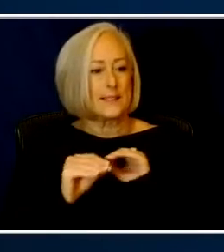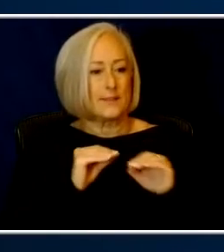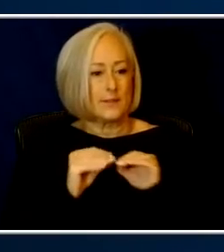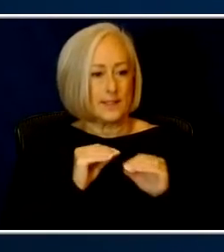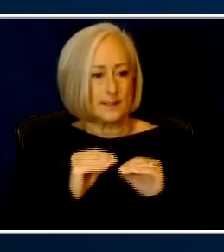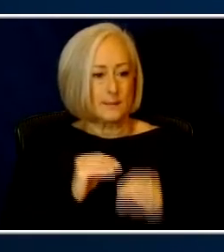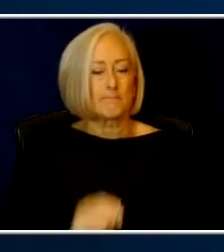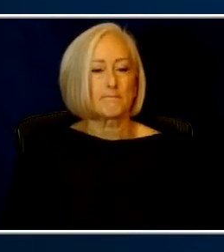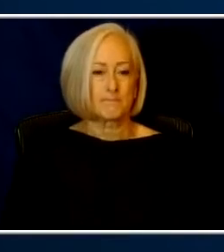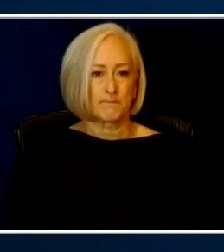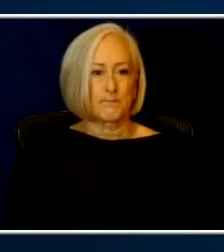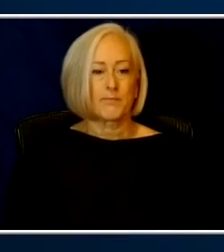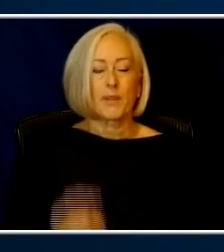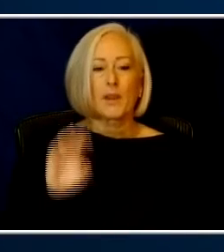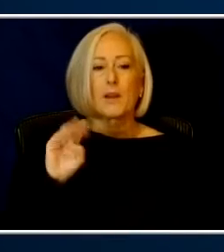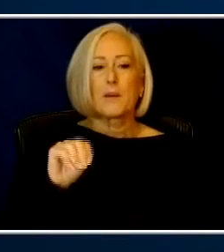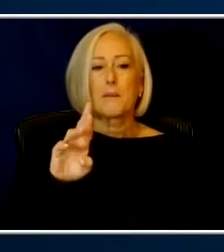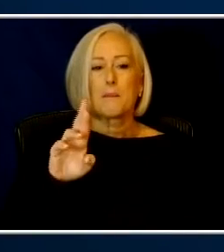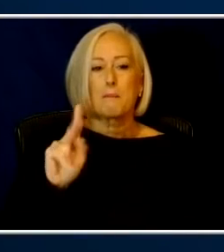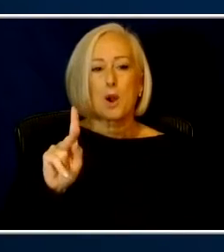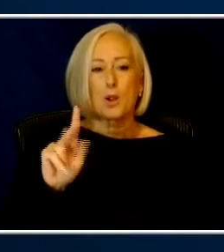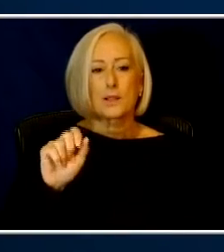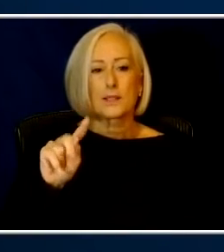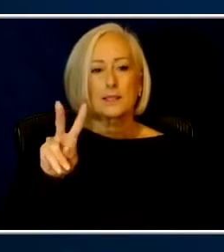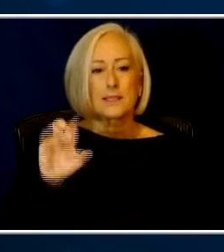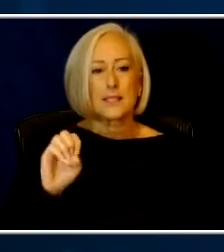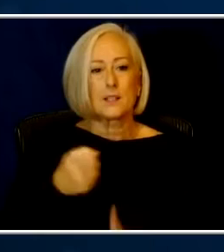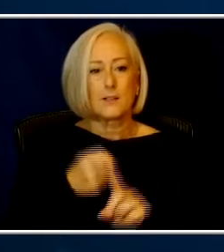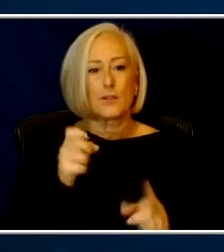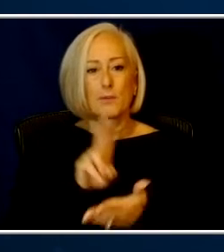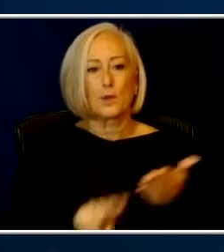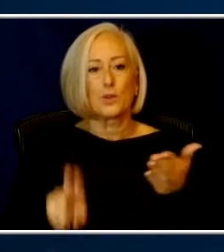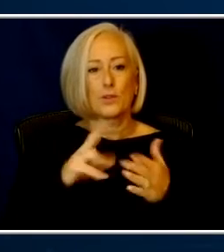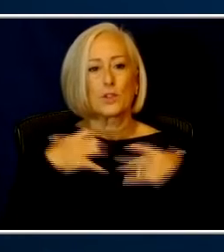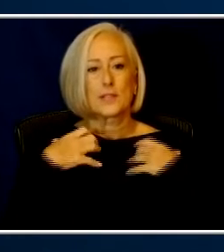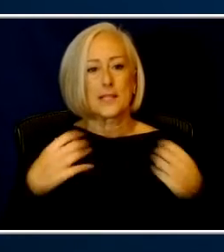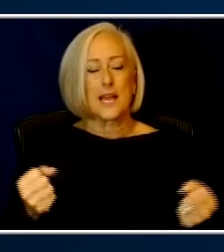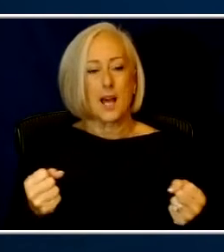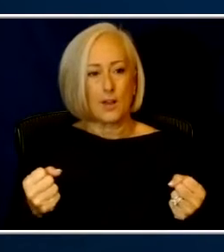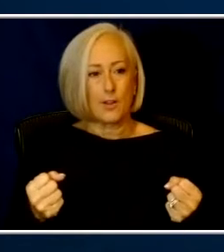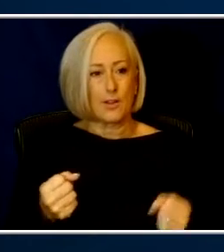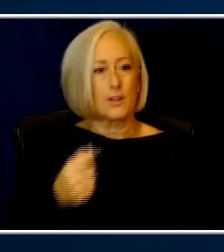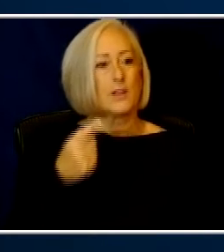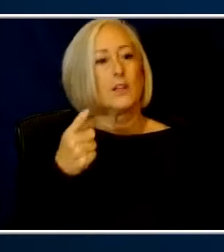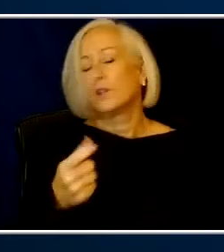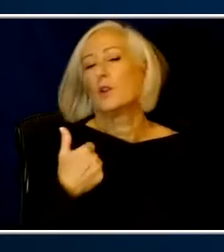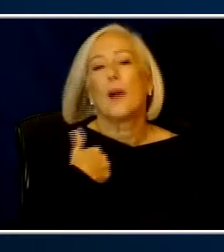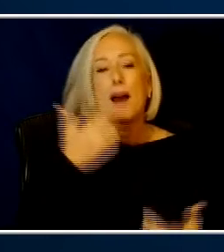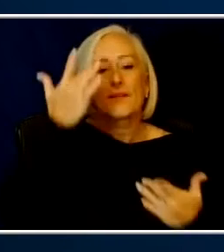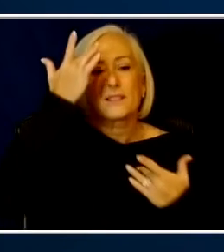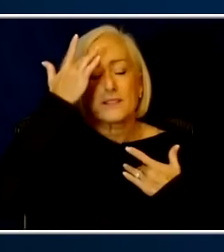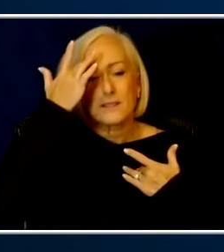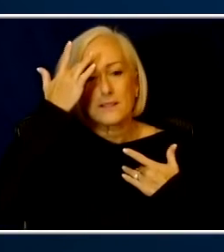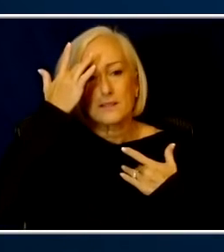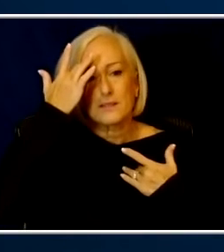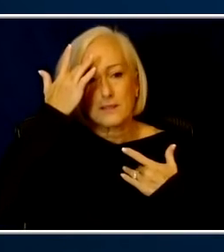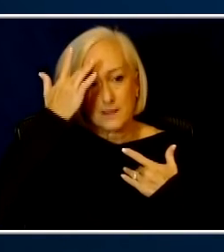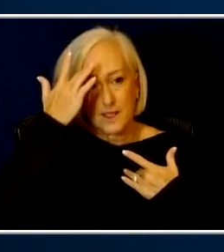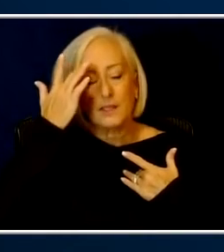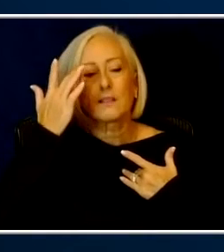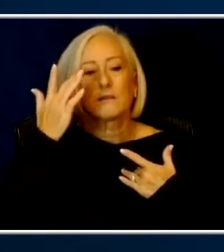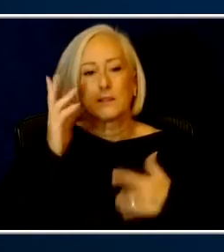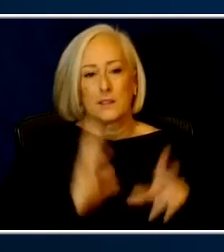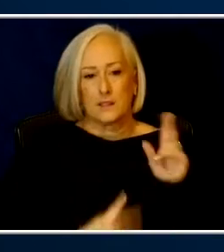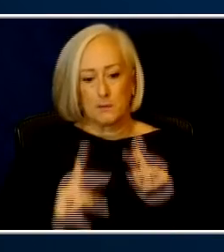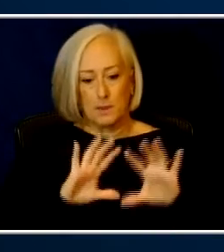at University Health, and you guys, you have a sick population. I got to believe that mental health